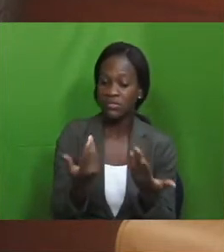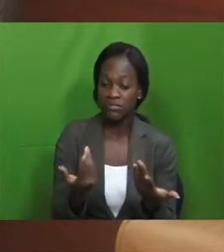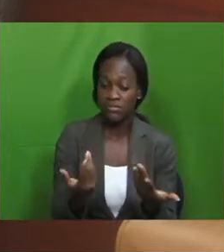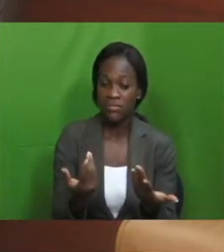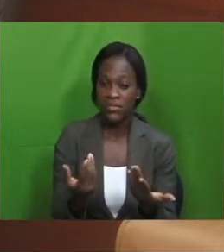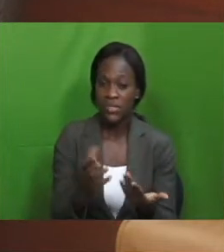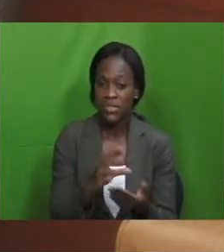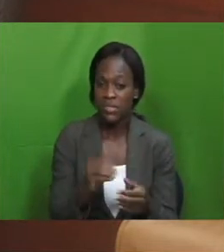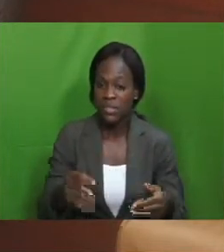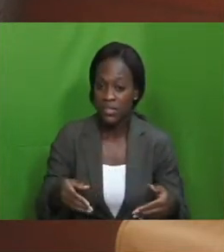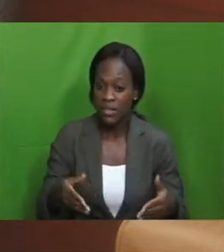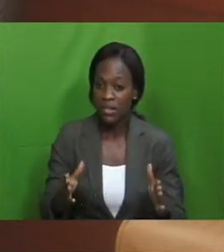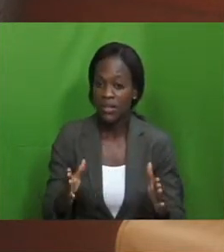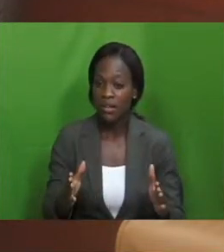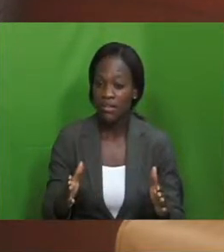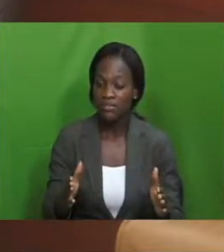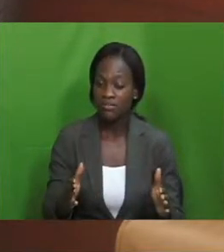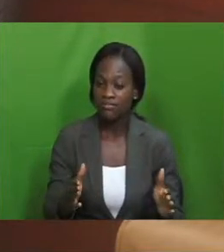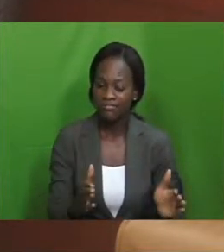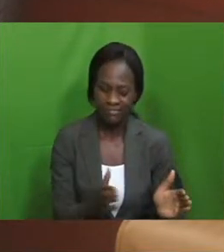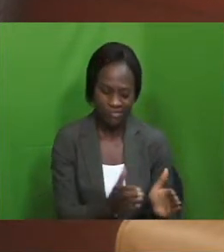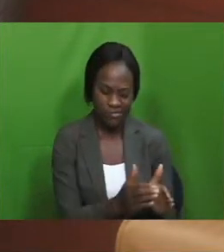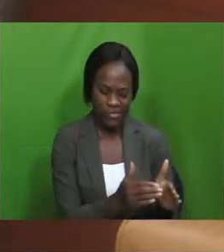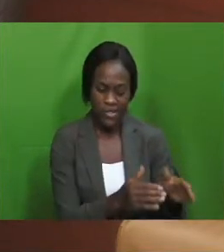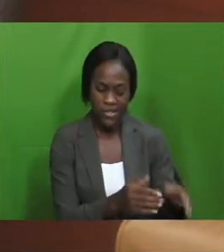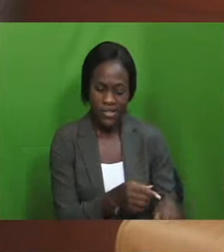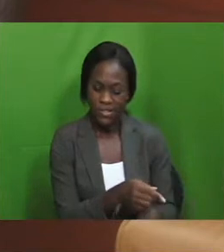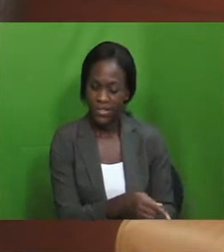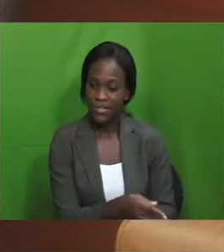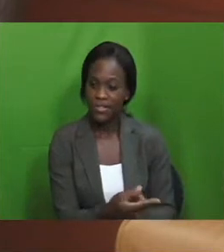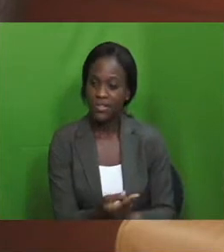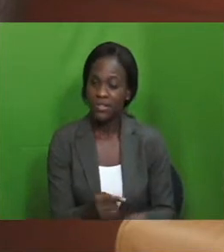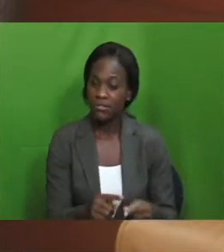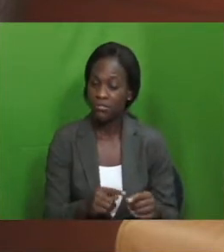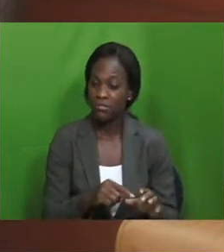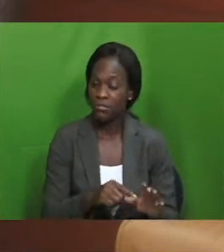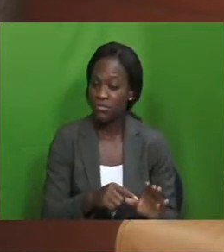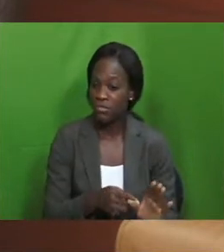allow the minority leader to begin